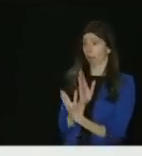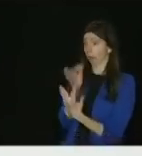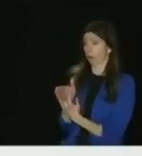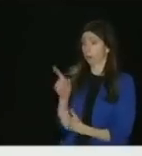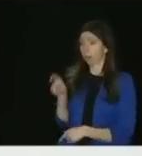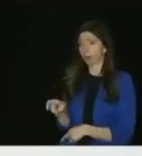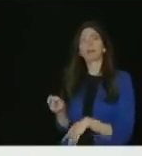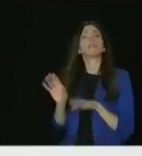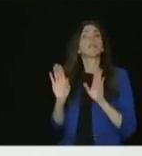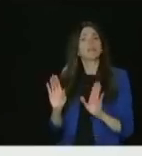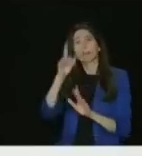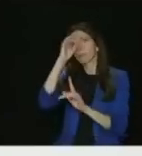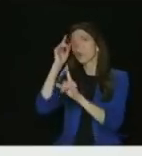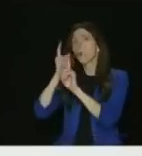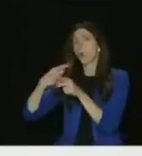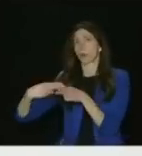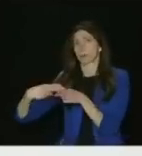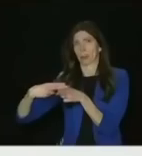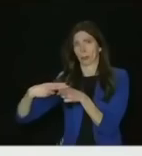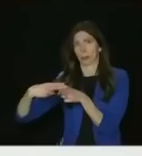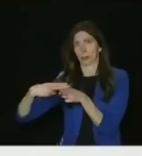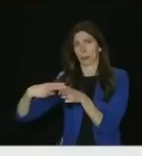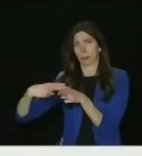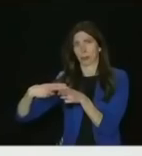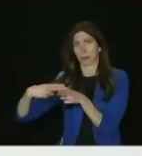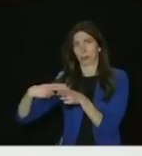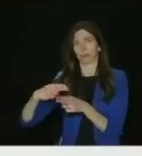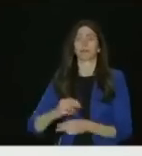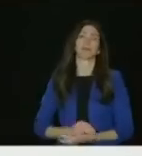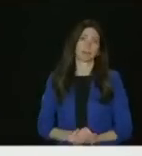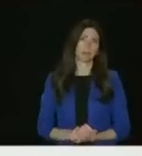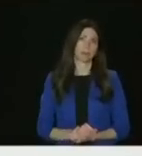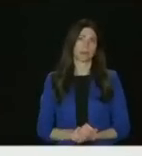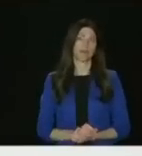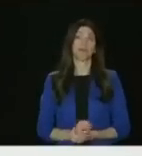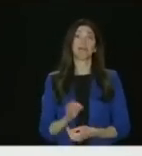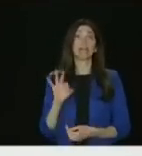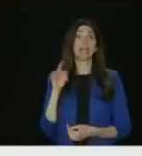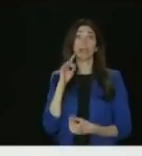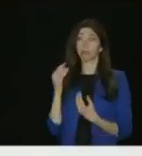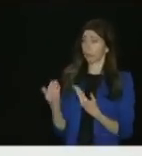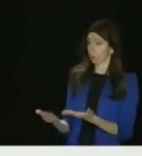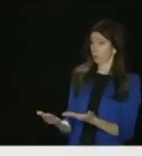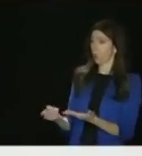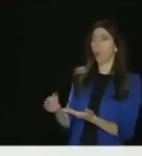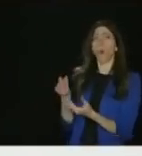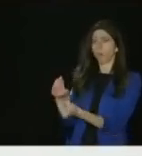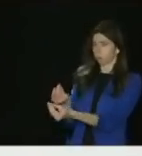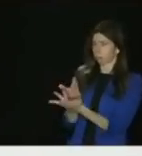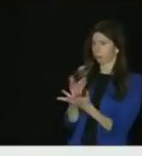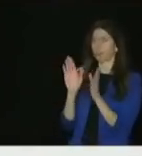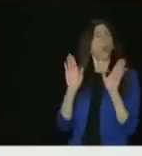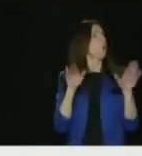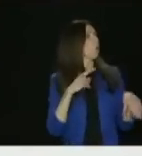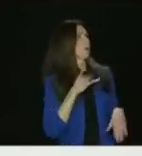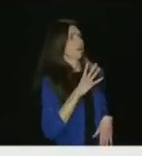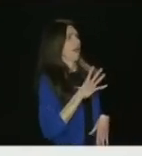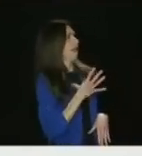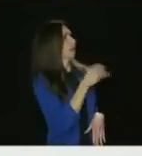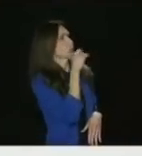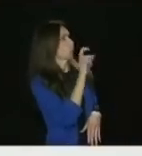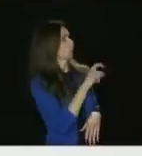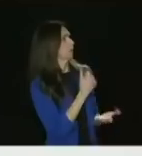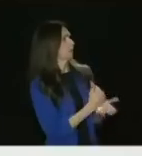Ideally, if these premiers who say that they have the situation in hand will continue to be able to do so. But on a national